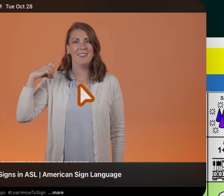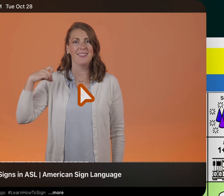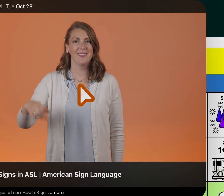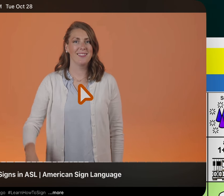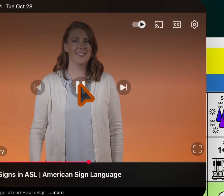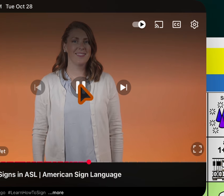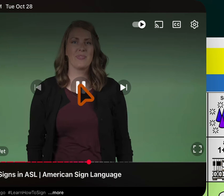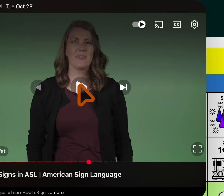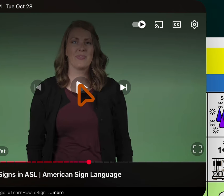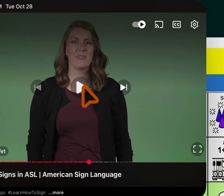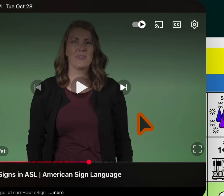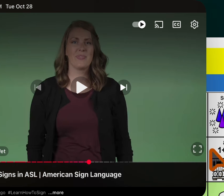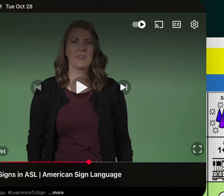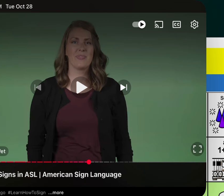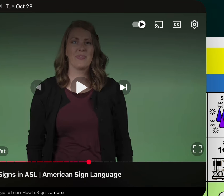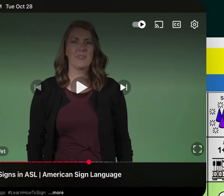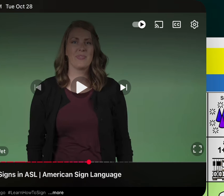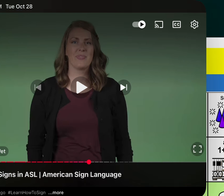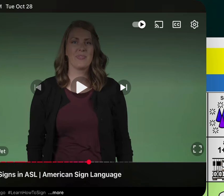Dry.